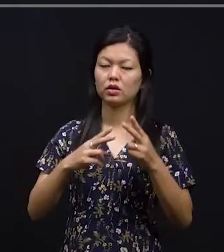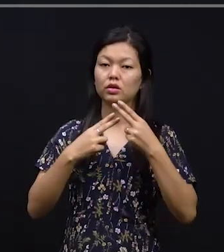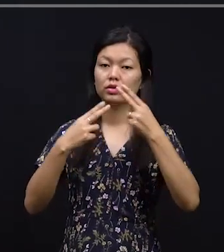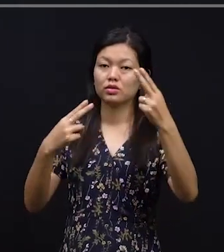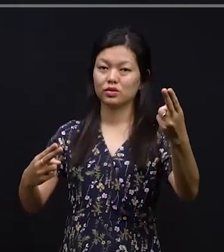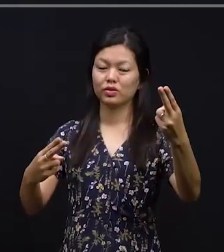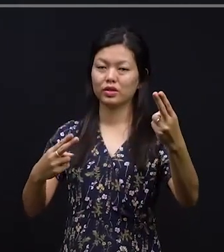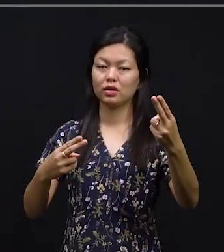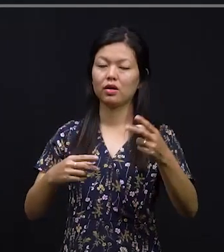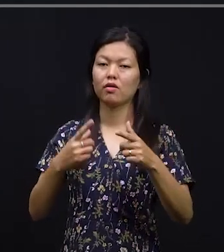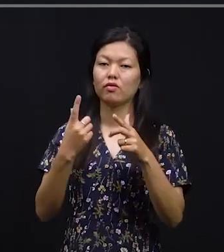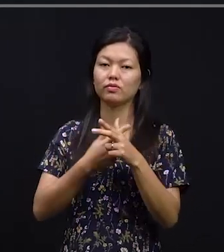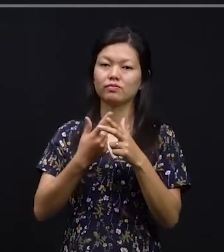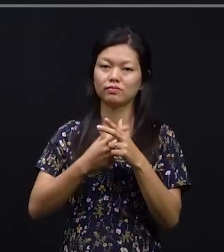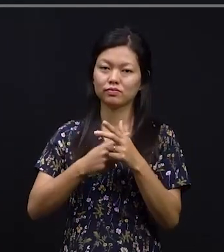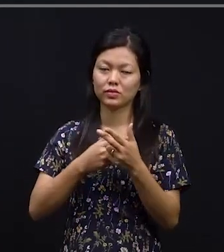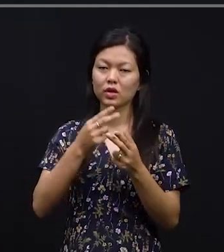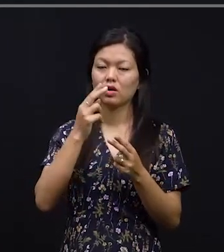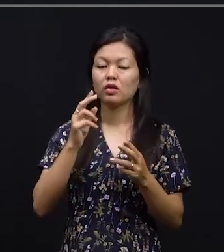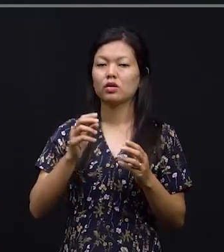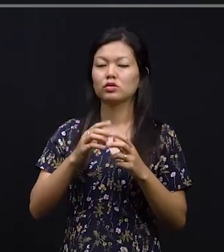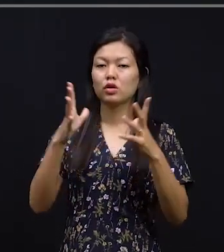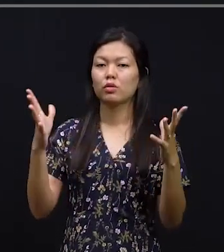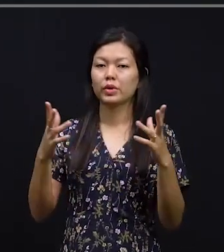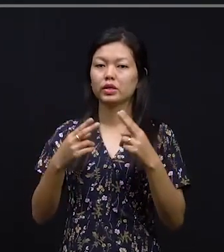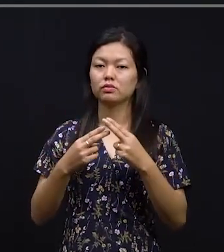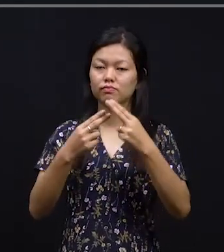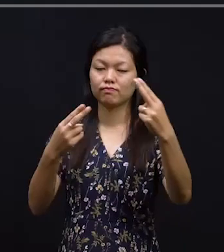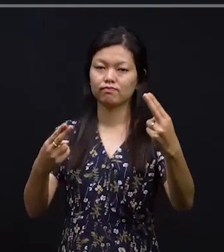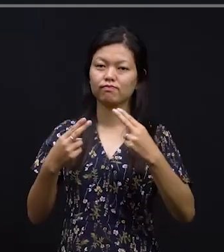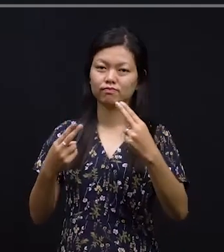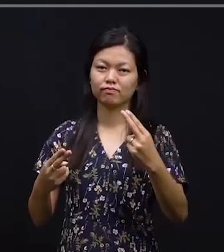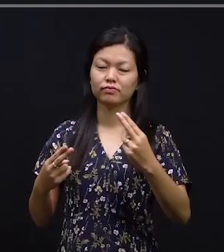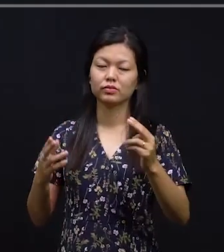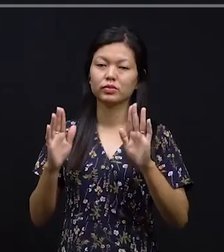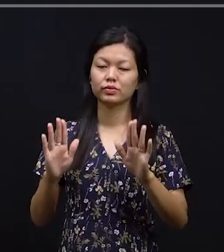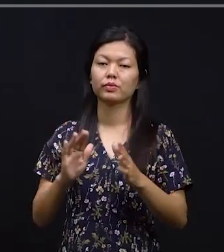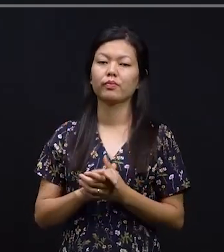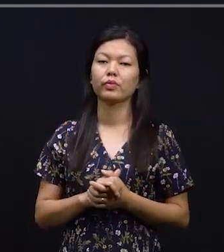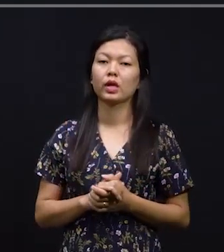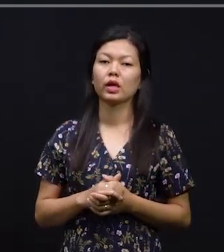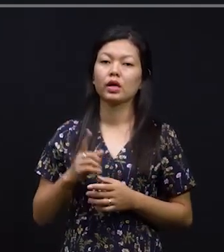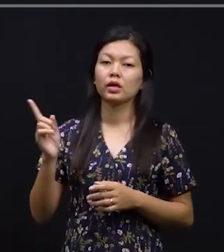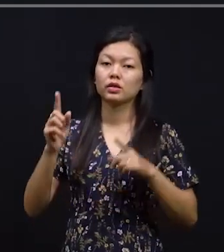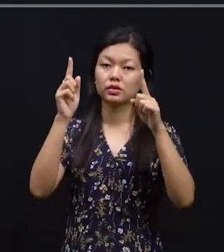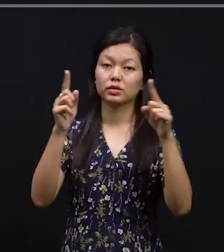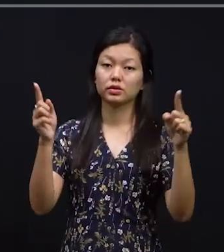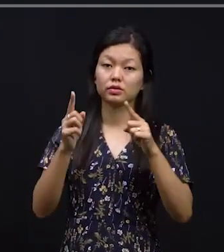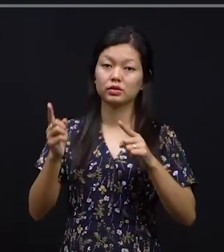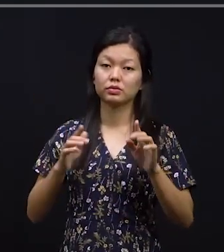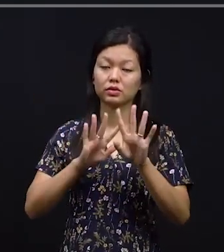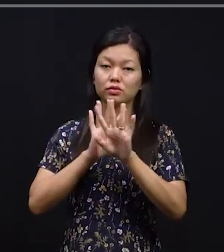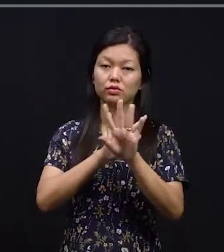also a story that we will all enjoy because these are some things that we can relate to ourselves in our daily